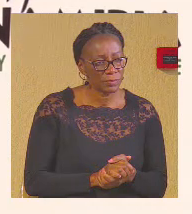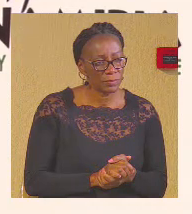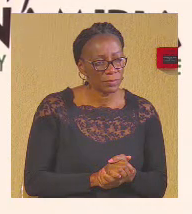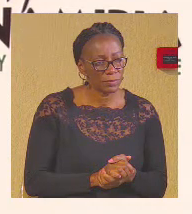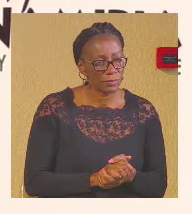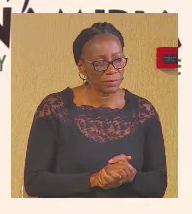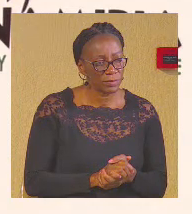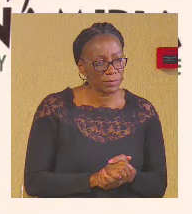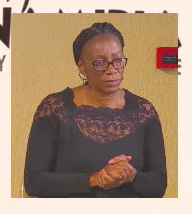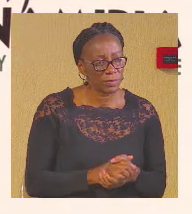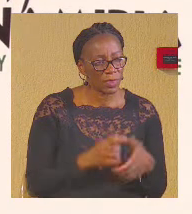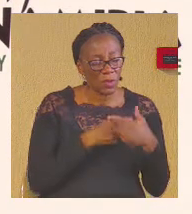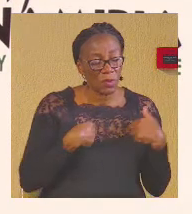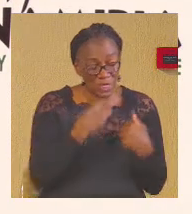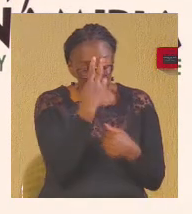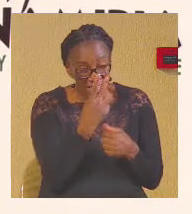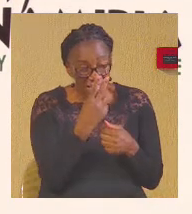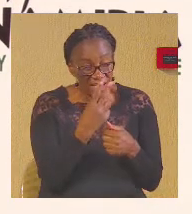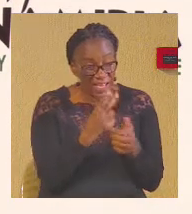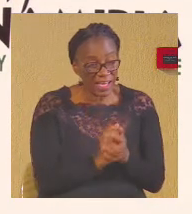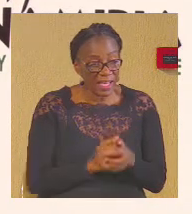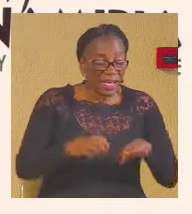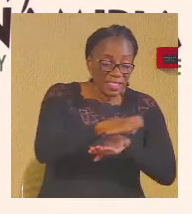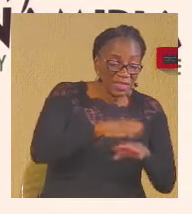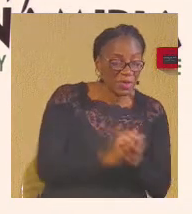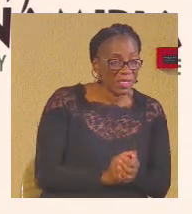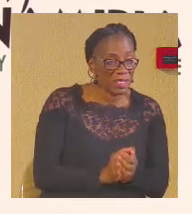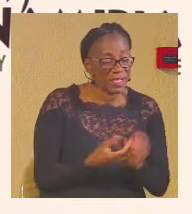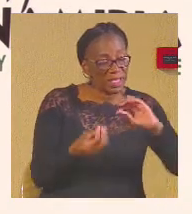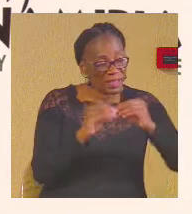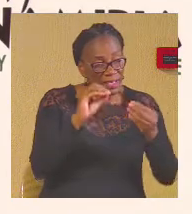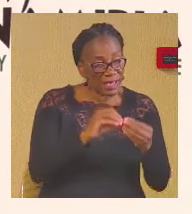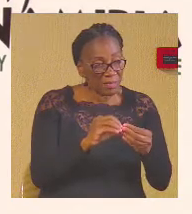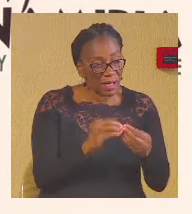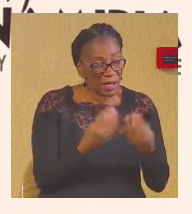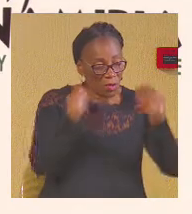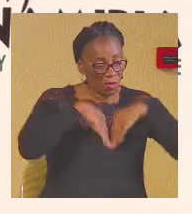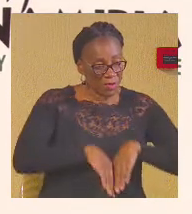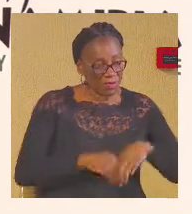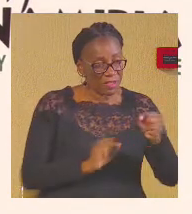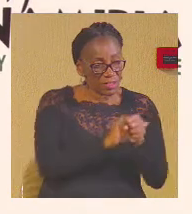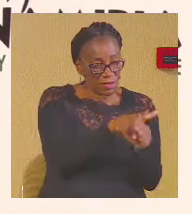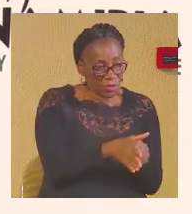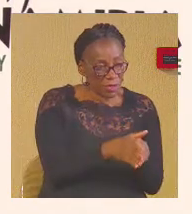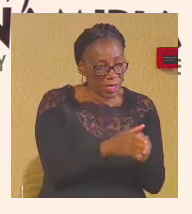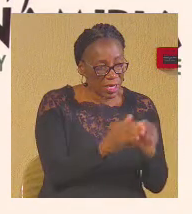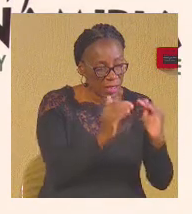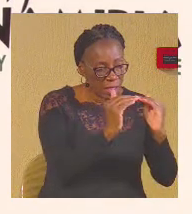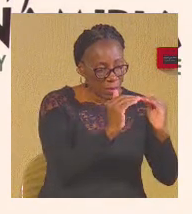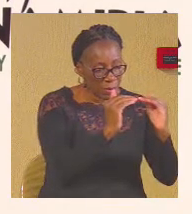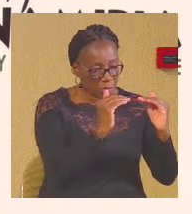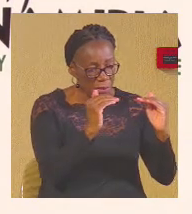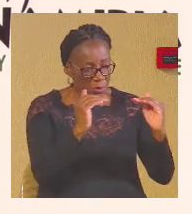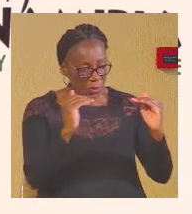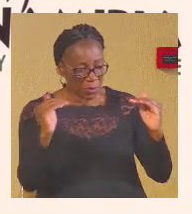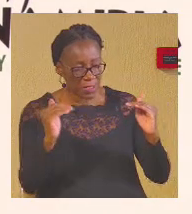has plateaued. We are not saying it has necessarily curved down, but there is a plateau on it. And for the